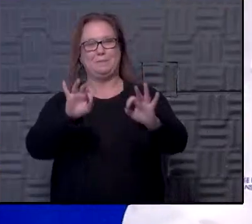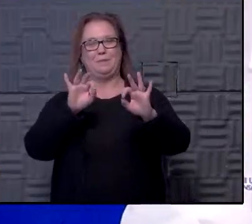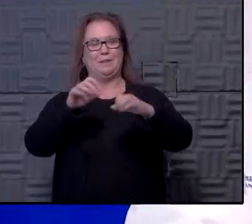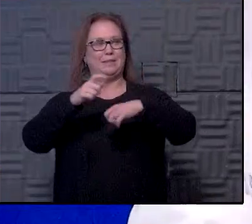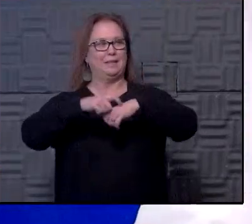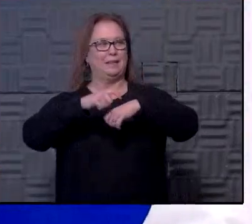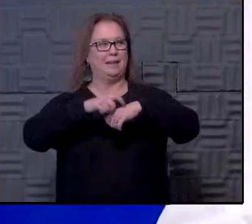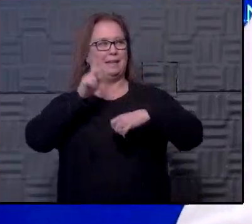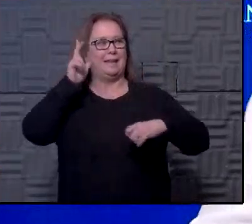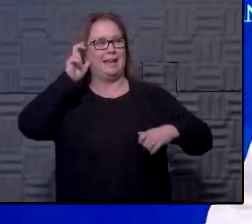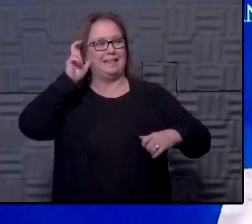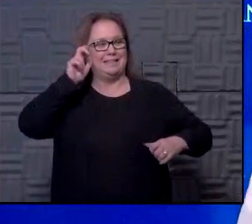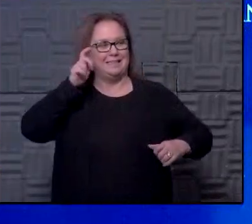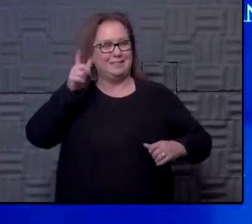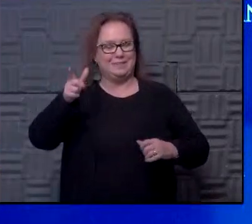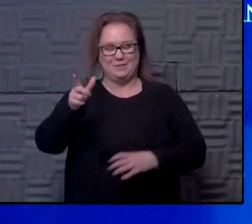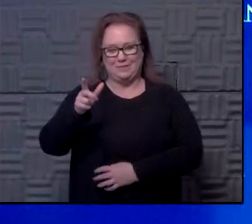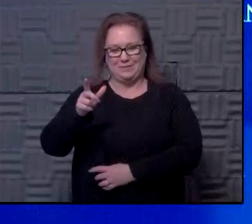I listen to you